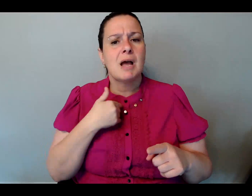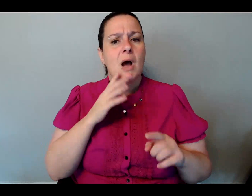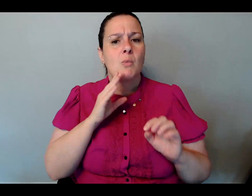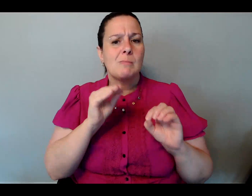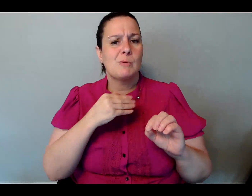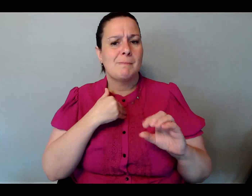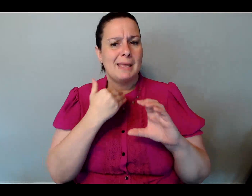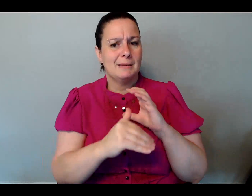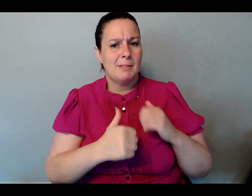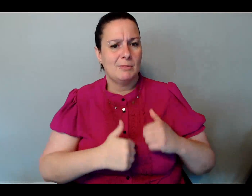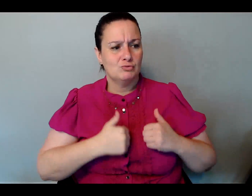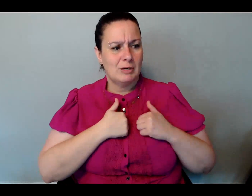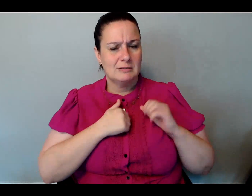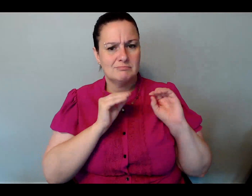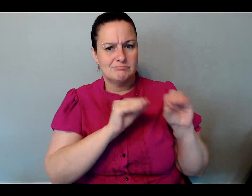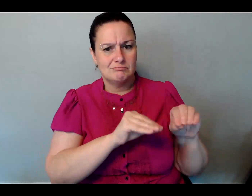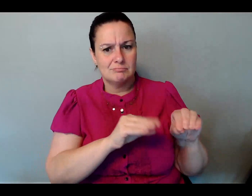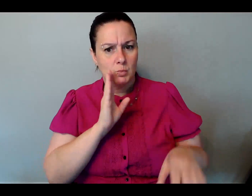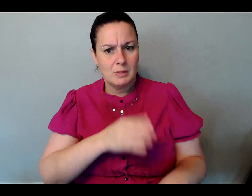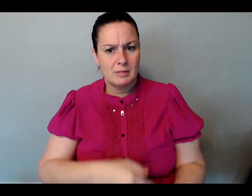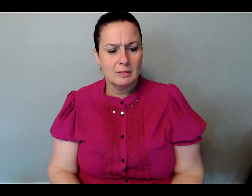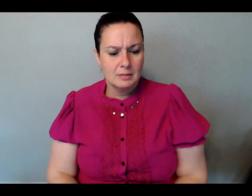my email.